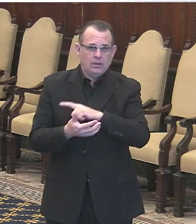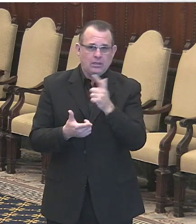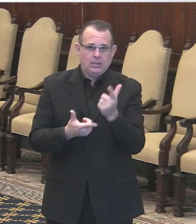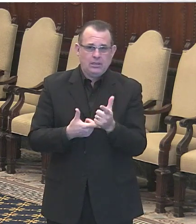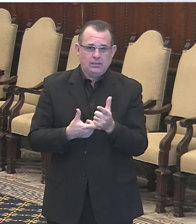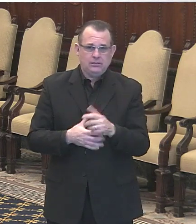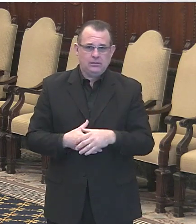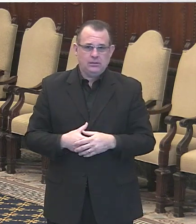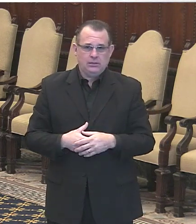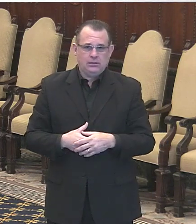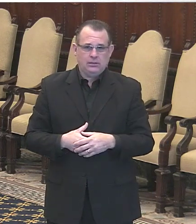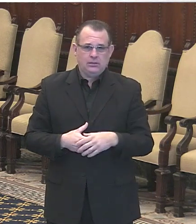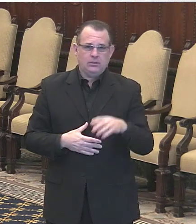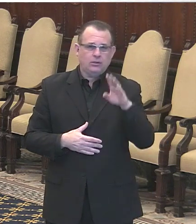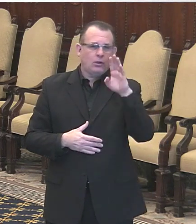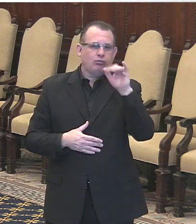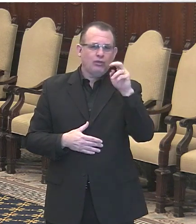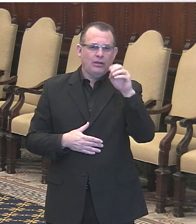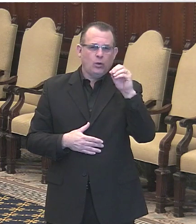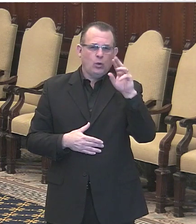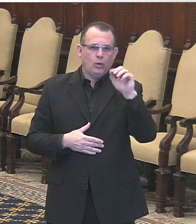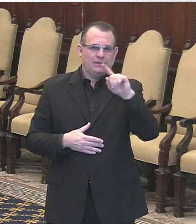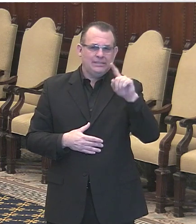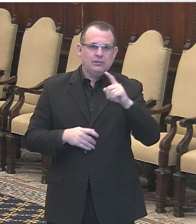Ortiz with the Temple update. Brian?